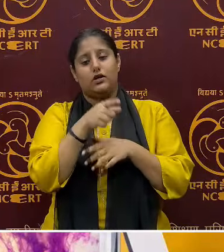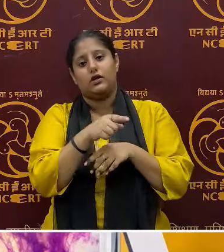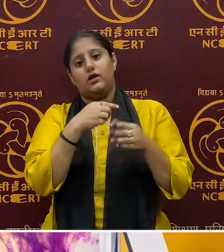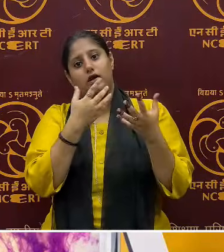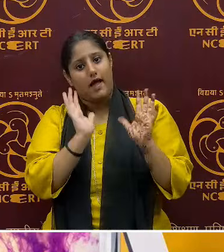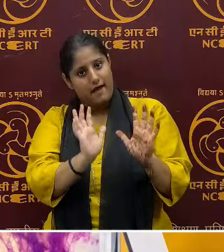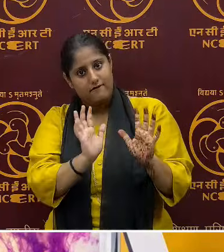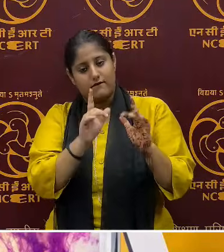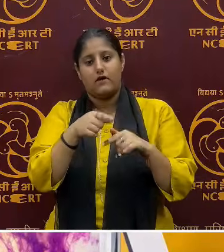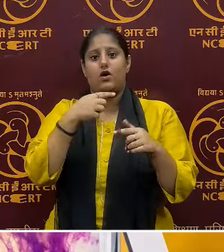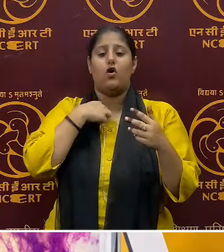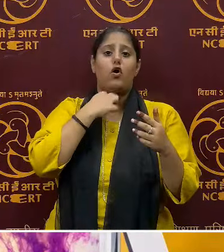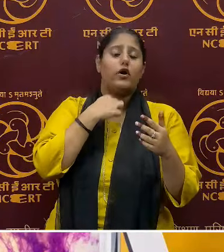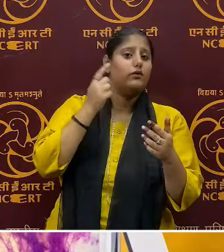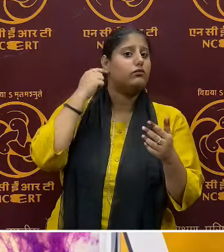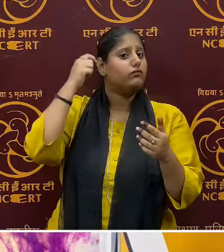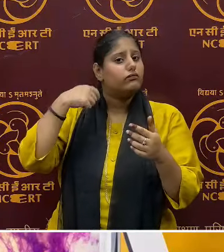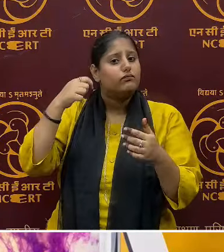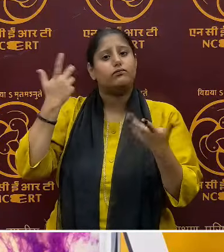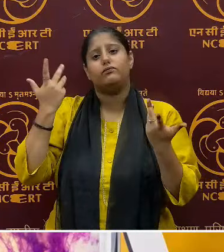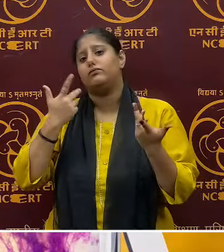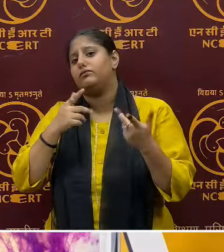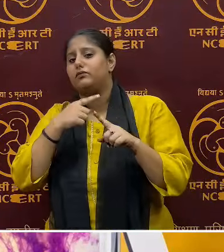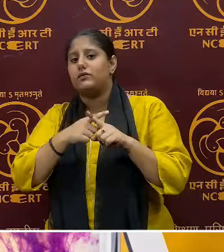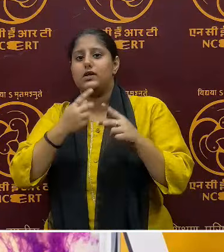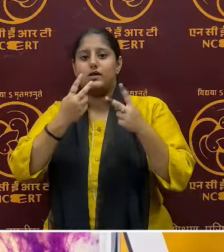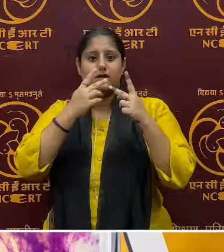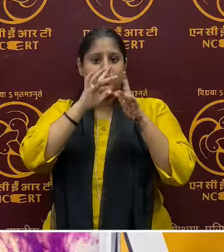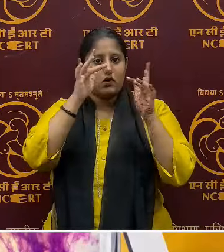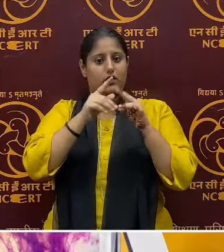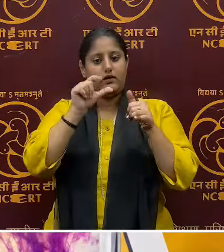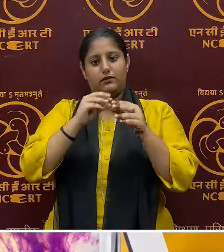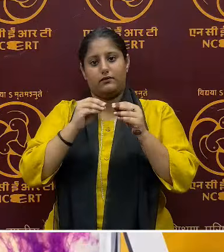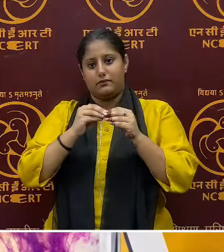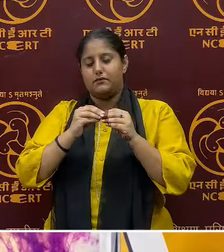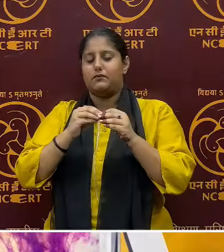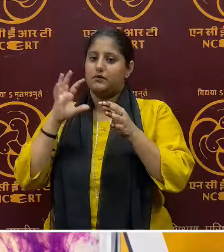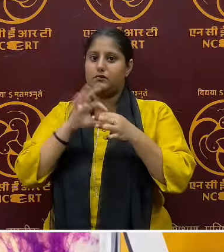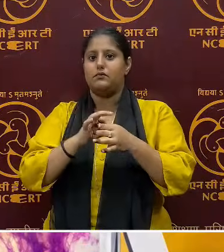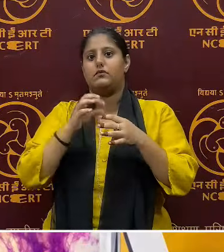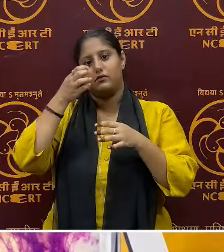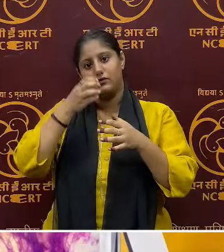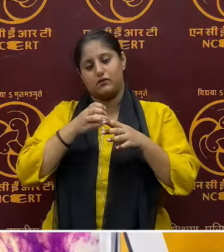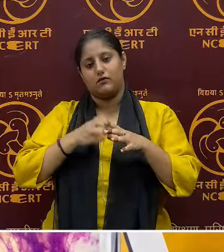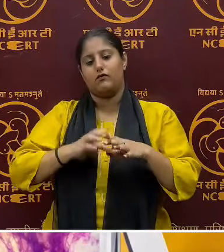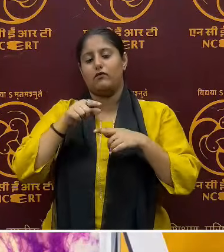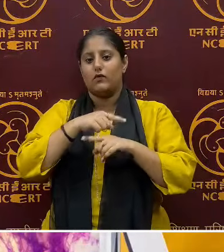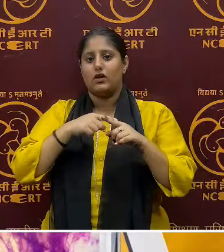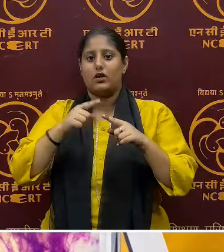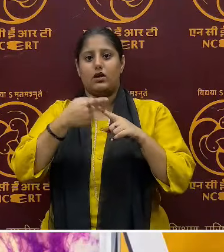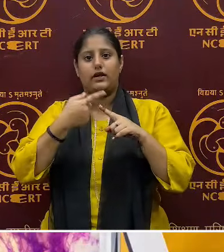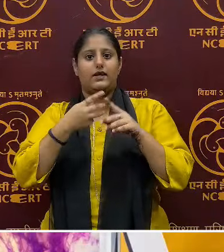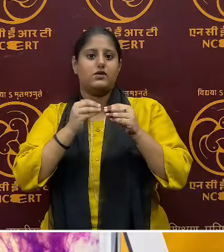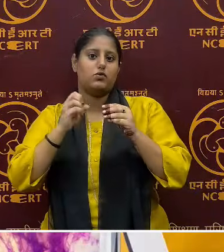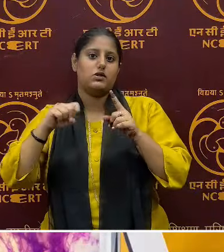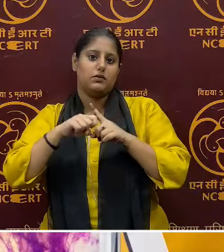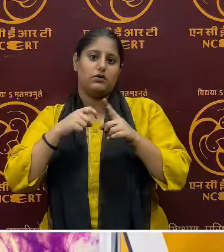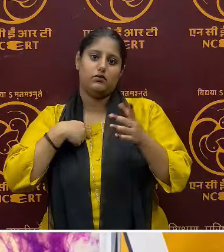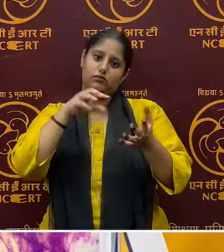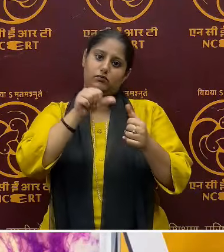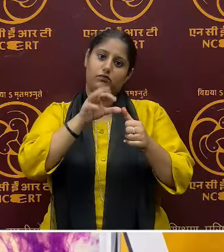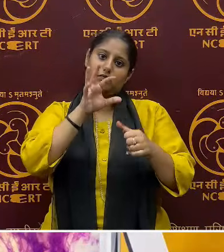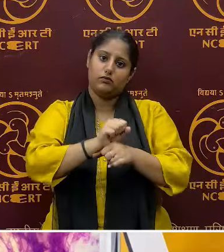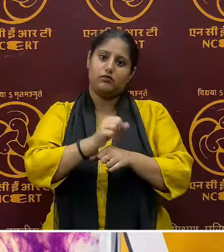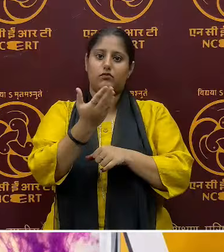audio content, video content, and there is a virtual lab content. So through QR codes and through textbook you can get access to